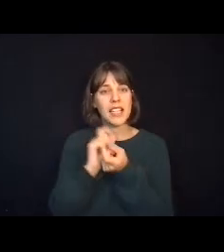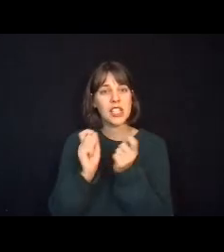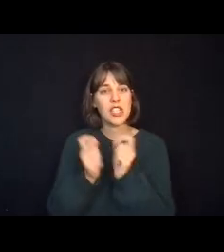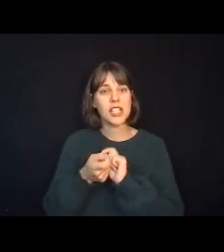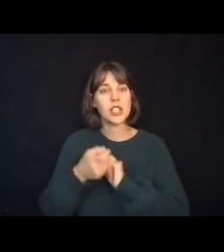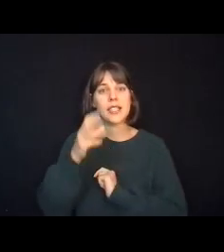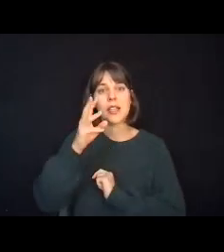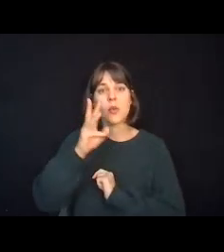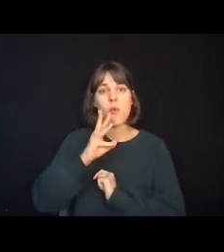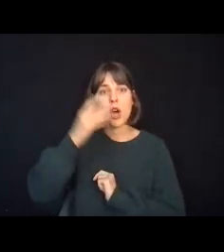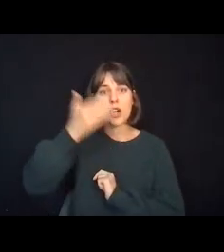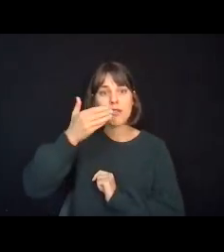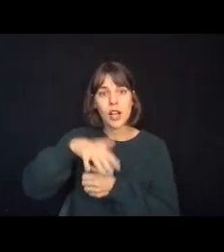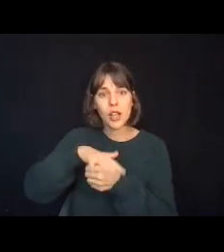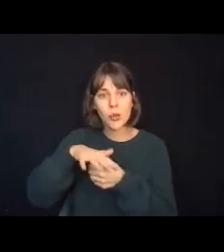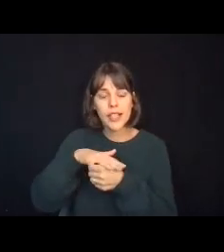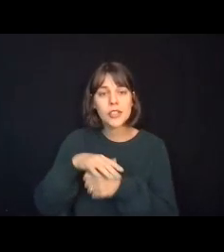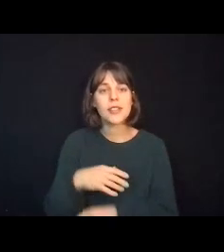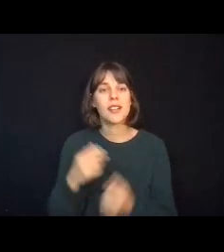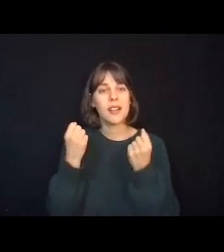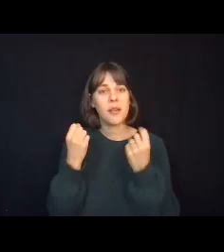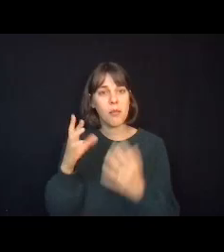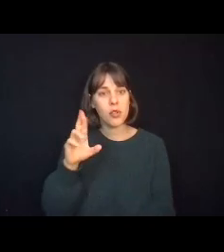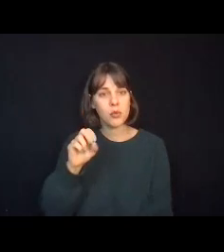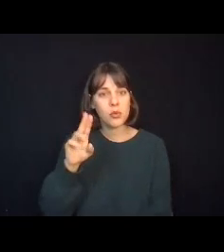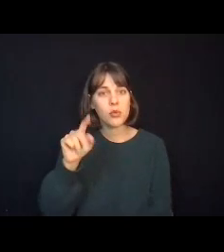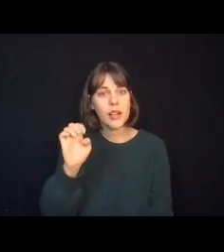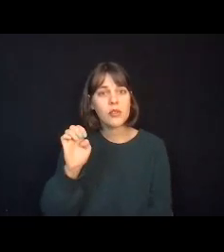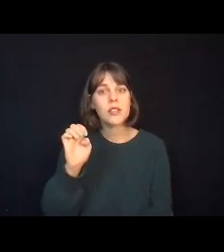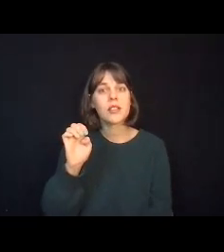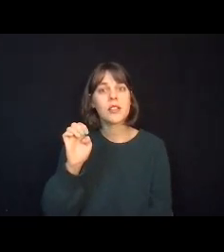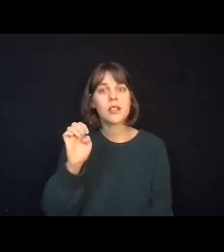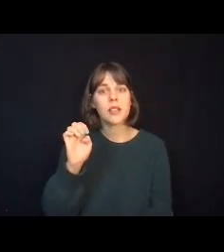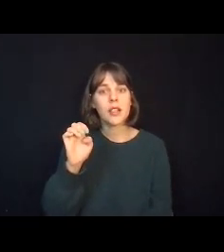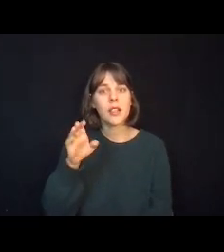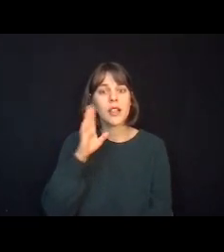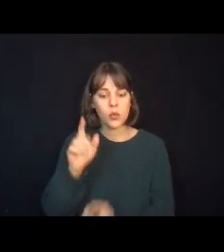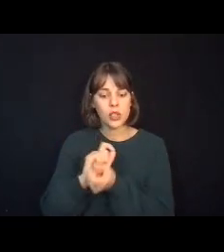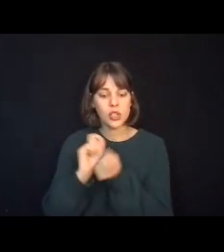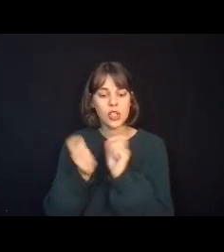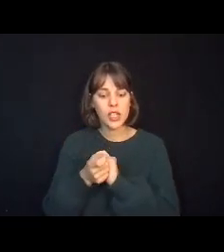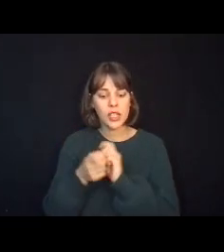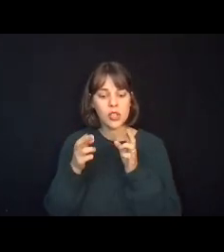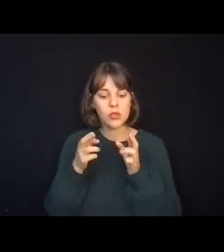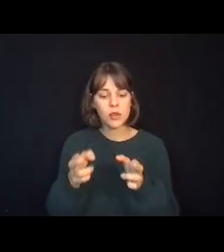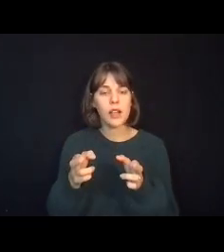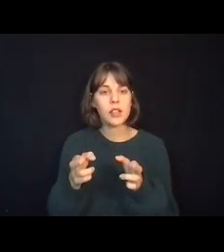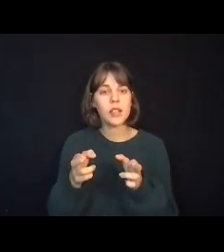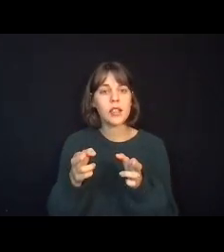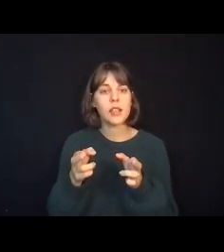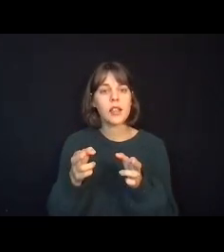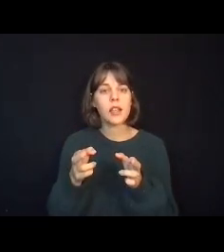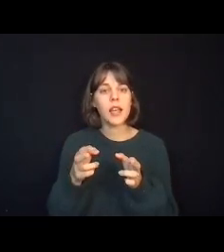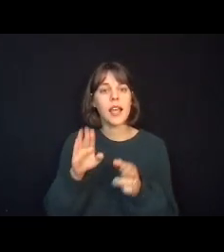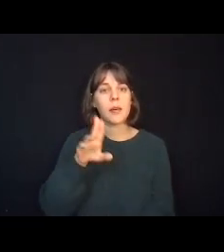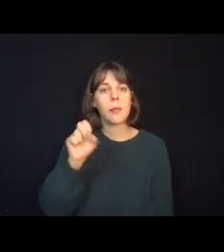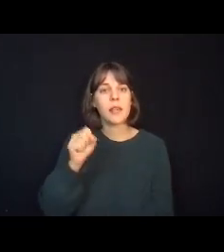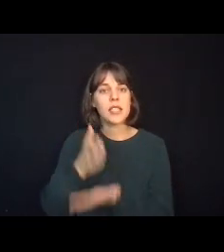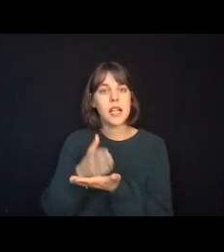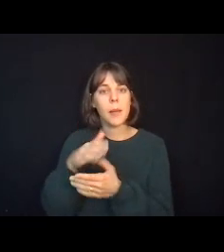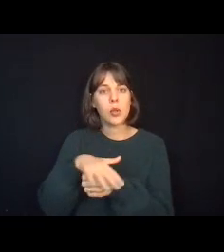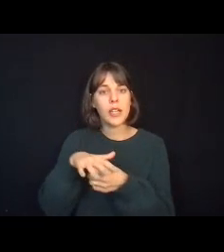location. Multiple routes that they're going to change the routing and the bus stop locations at the direction